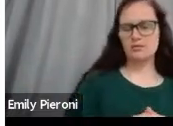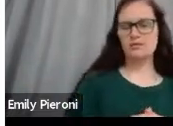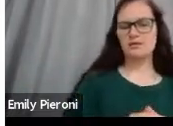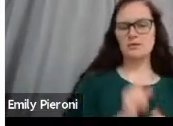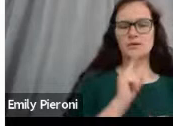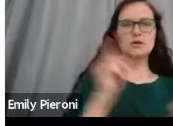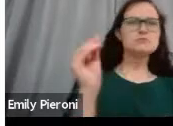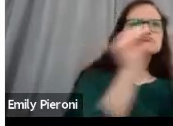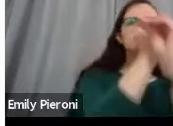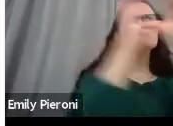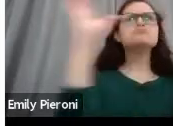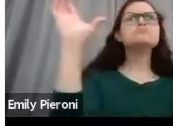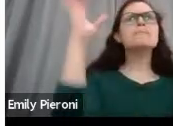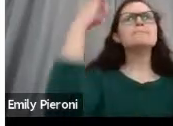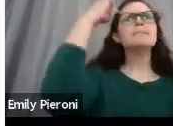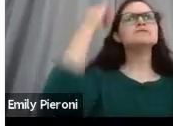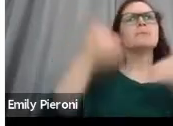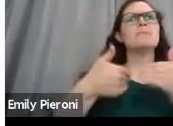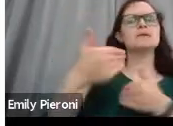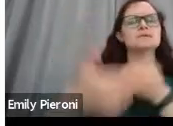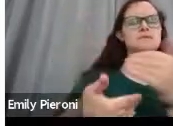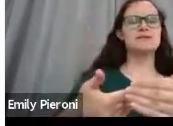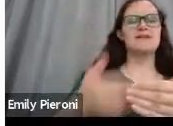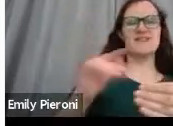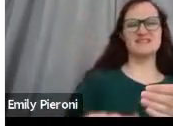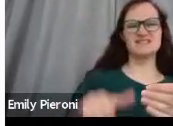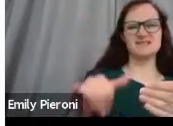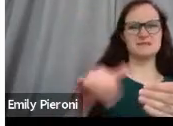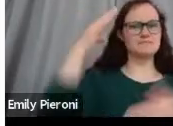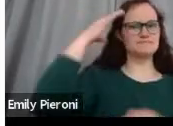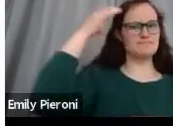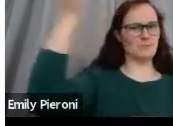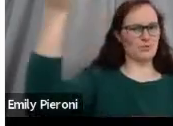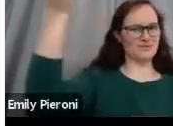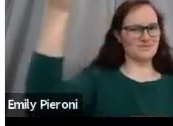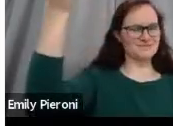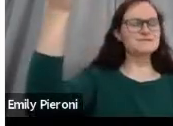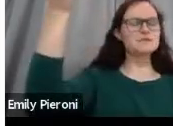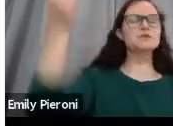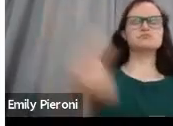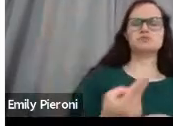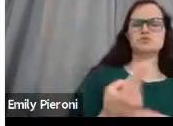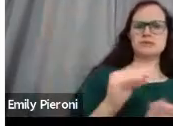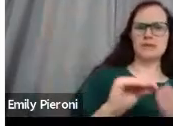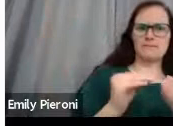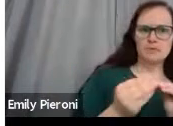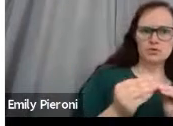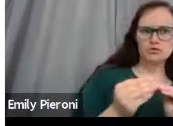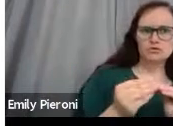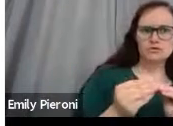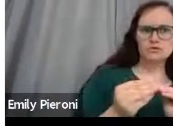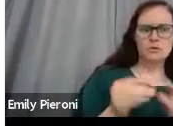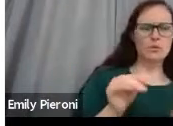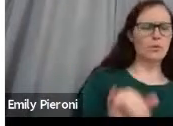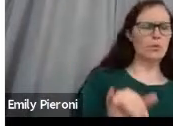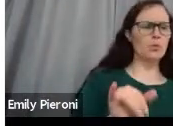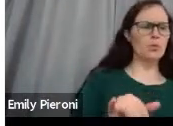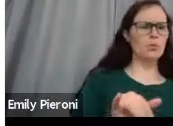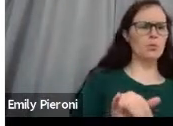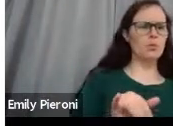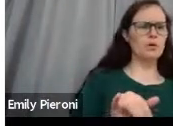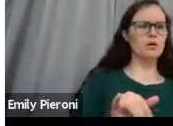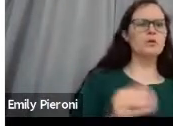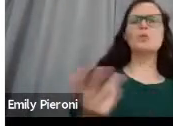mental processing. This is the whole idea of memory and being able to use data to make sense of what it is that we're